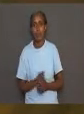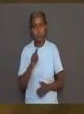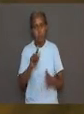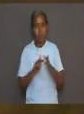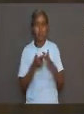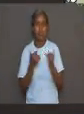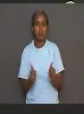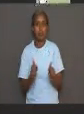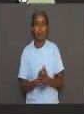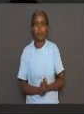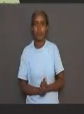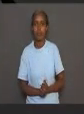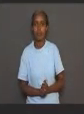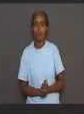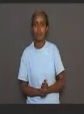may begin.